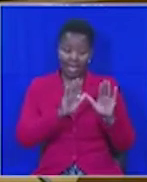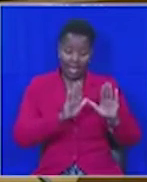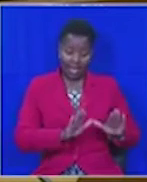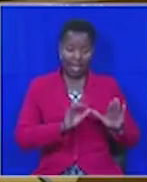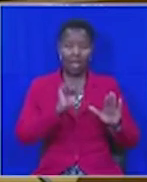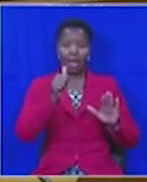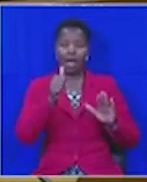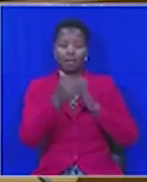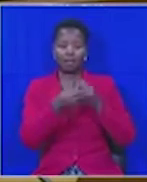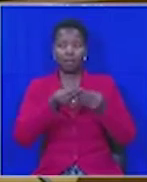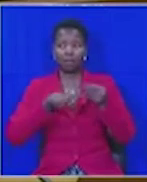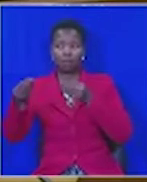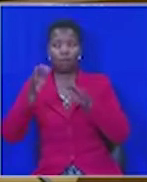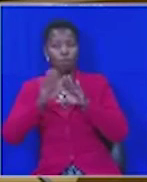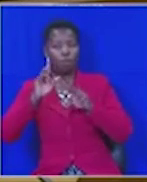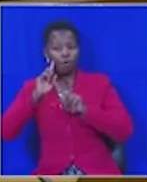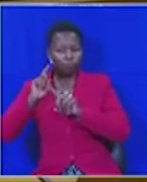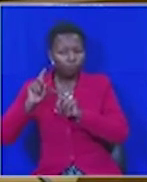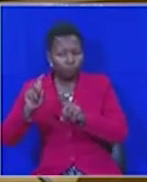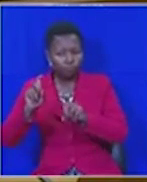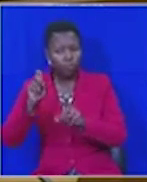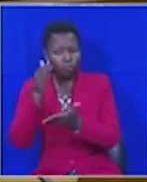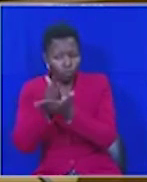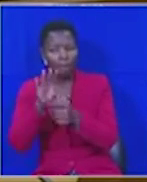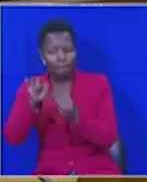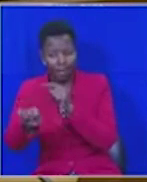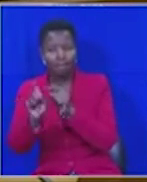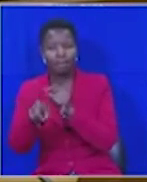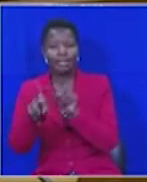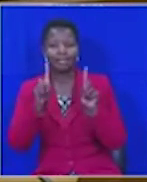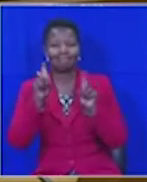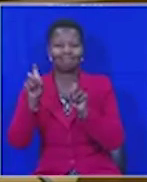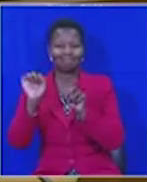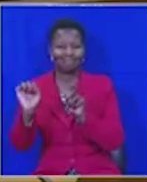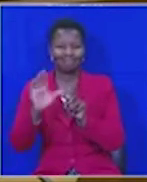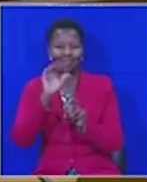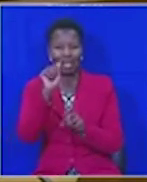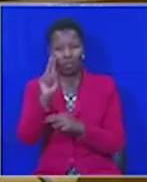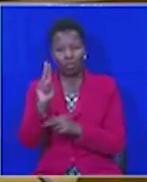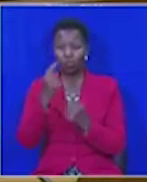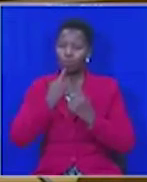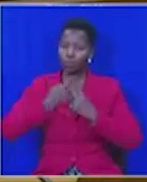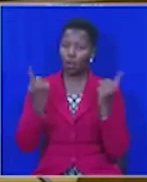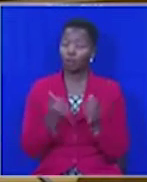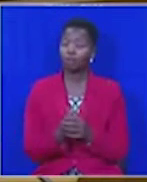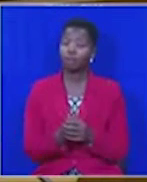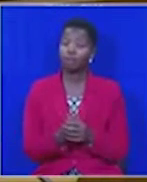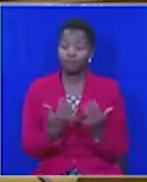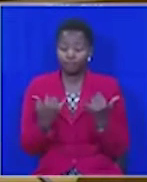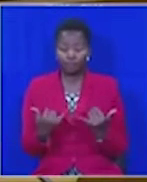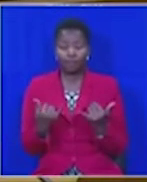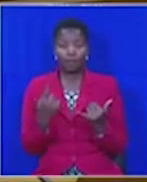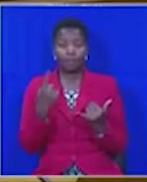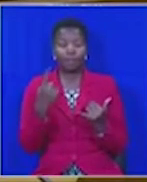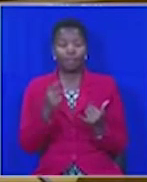track it, stop it, get it. Chairperson, in considering the Financial Intelligence